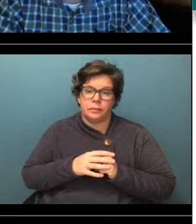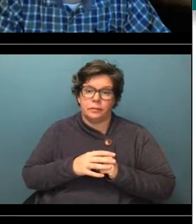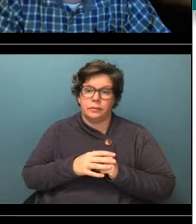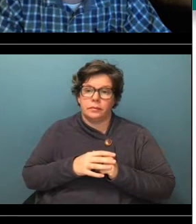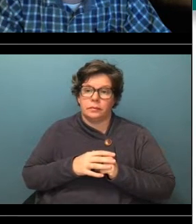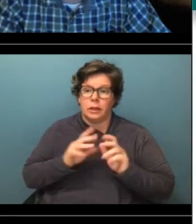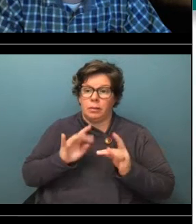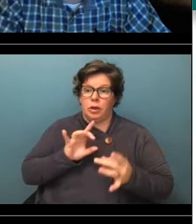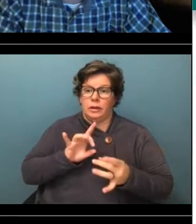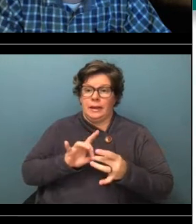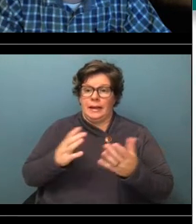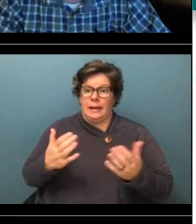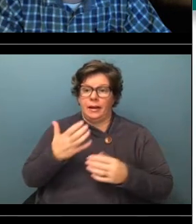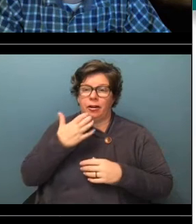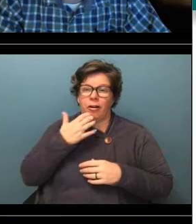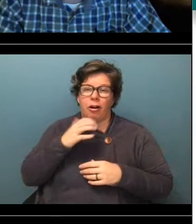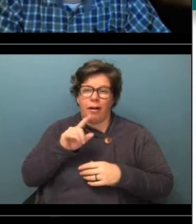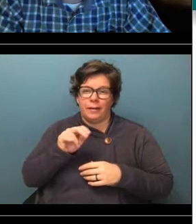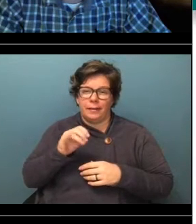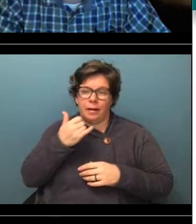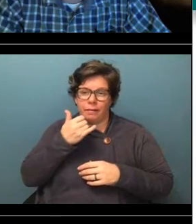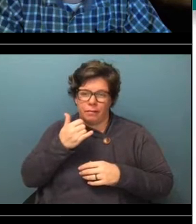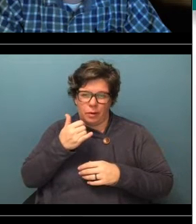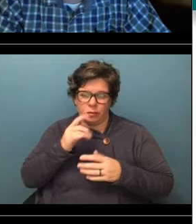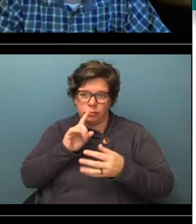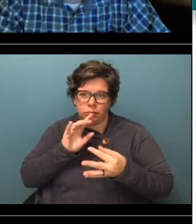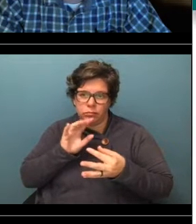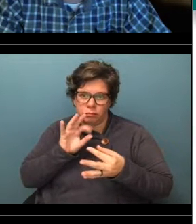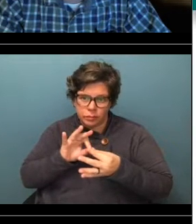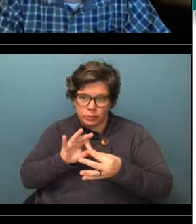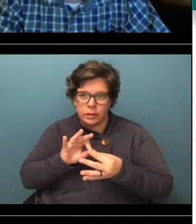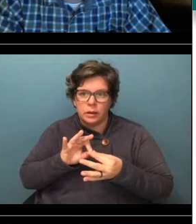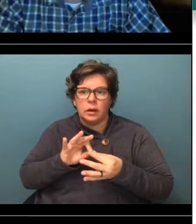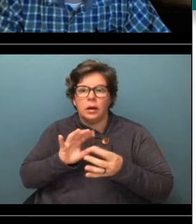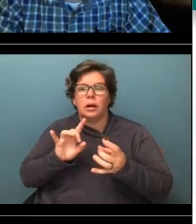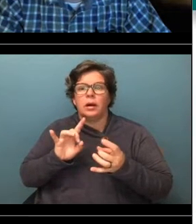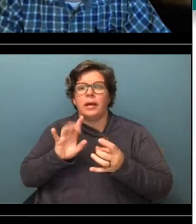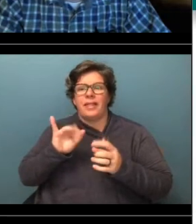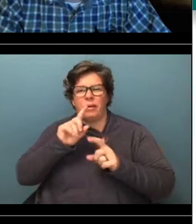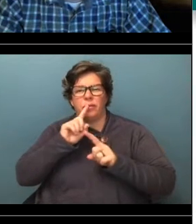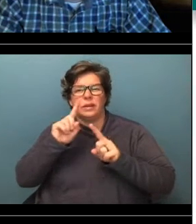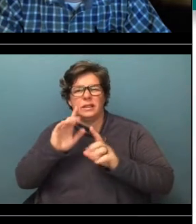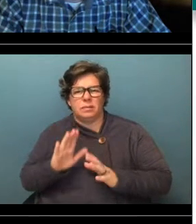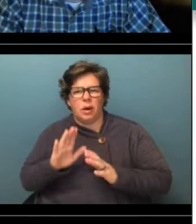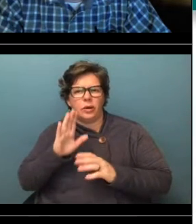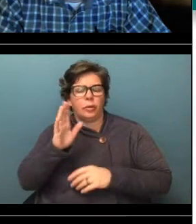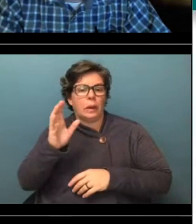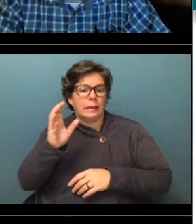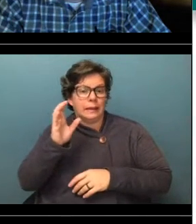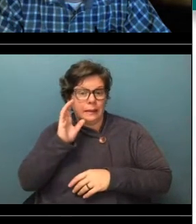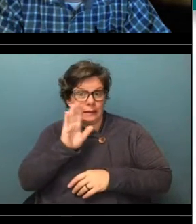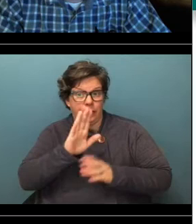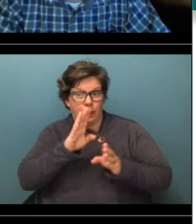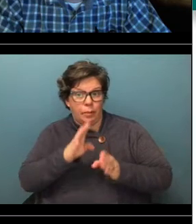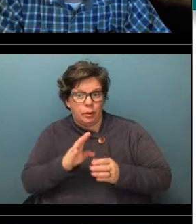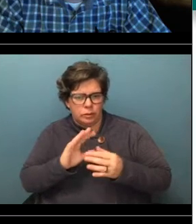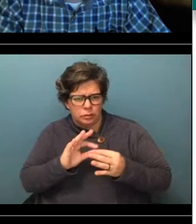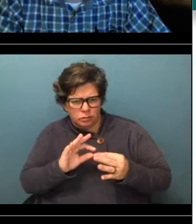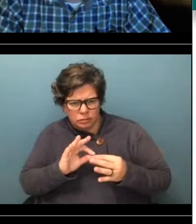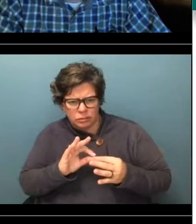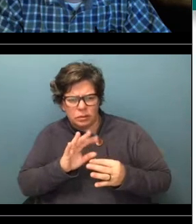with us here at the hotline, a crisis responder will really focus on listening to that person, finding out